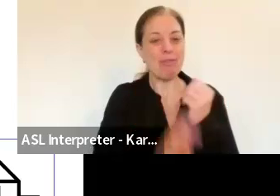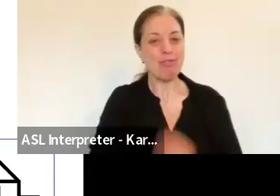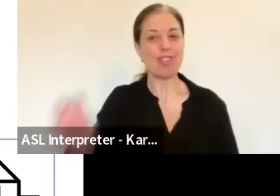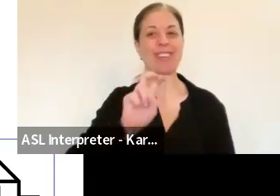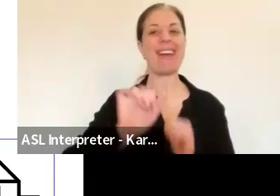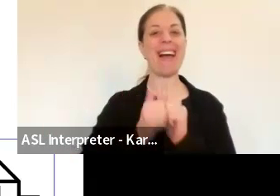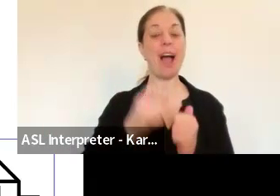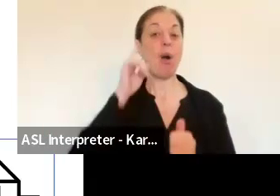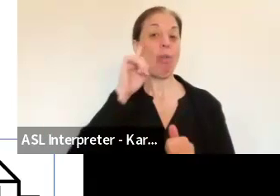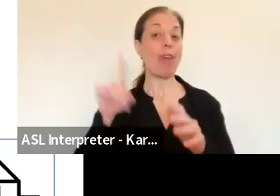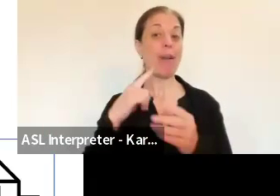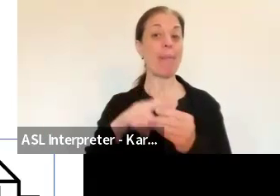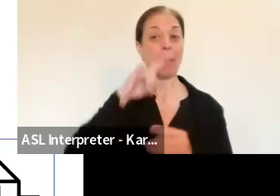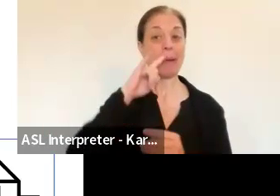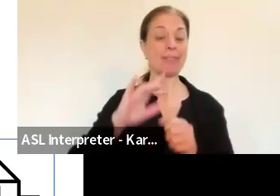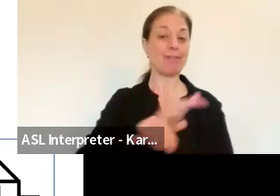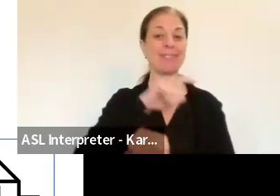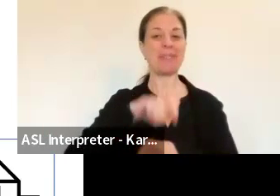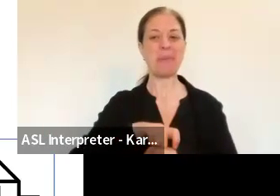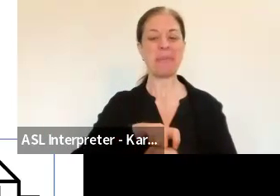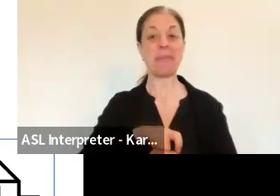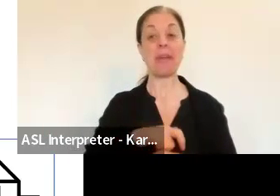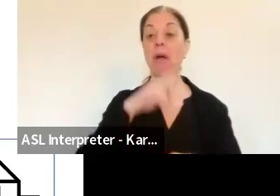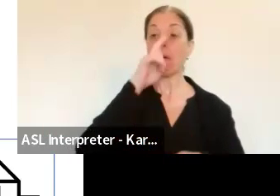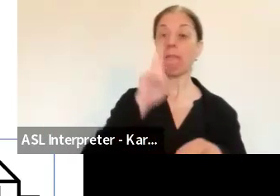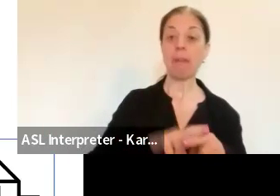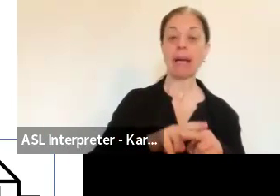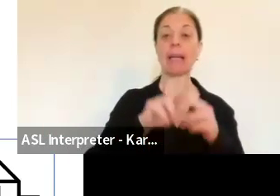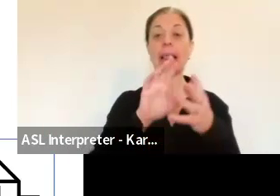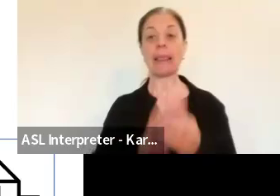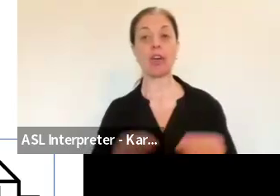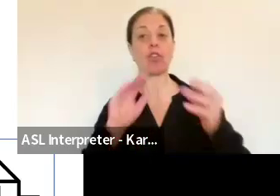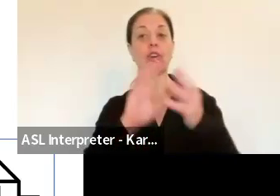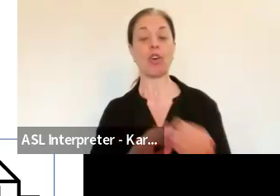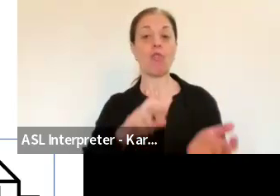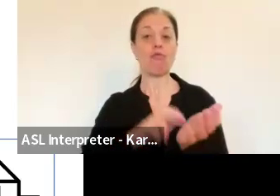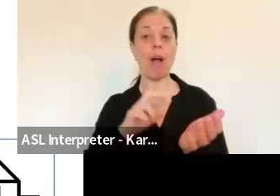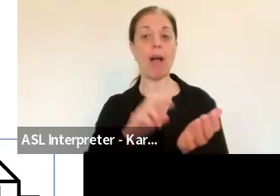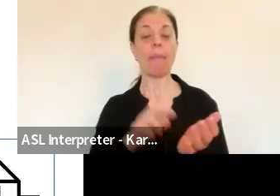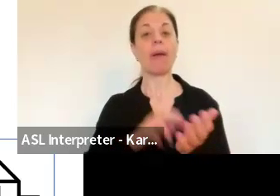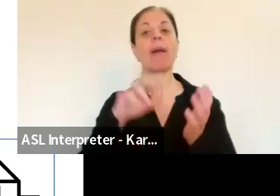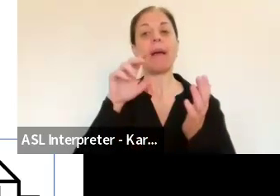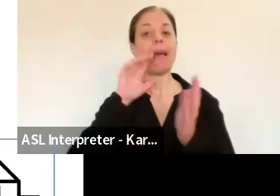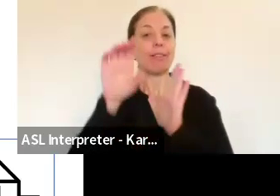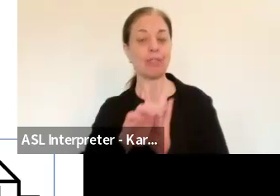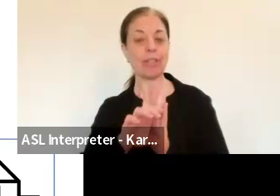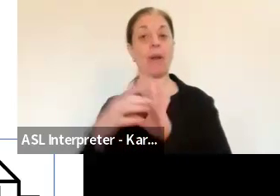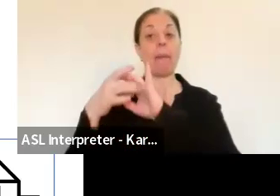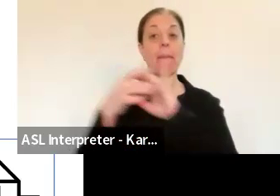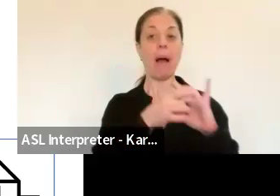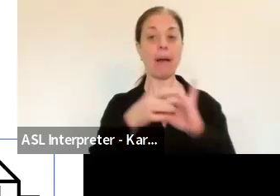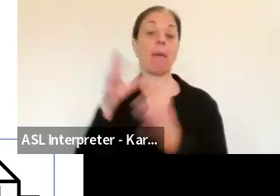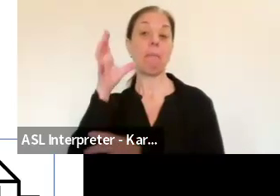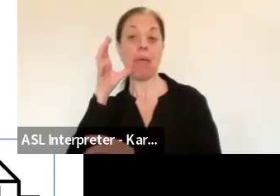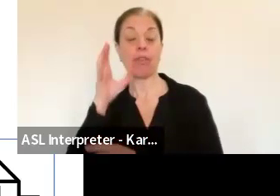how she thought of them the entire time. With fun, lyrical rhyme, and stunning illustration, this is about the bonds between a mother and